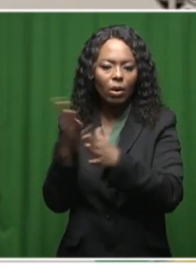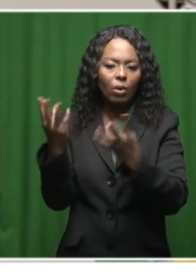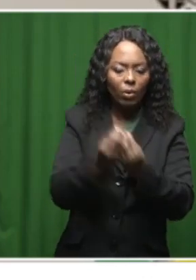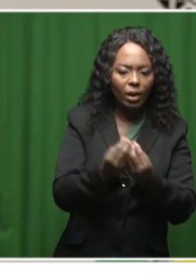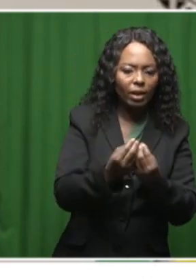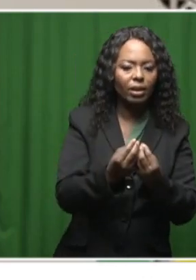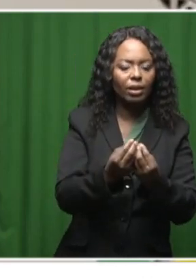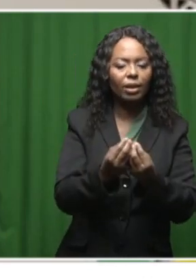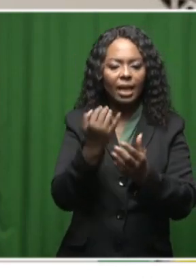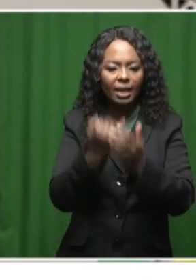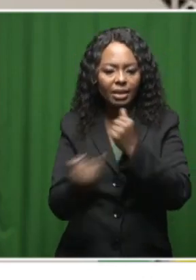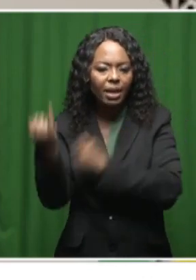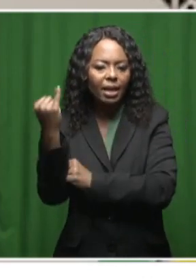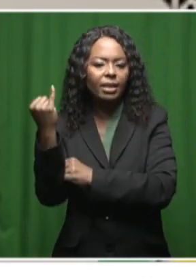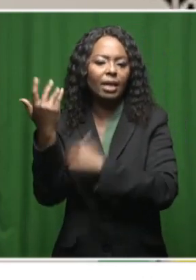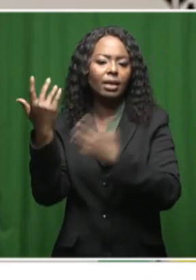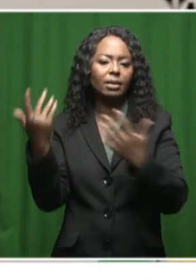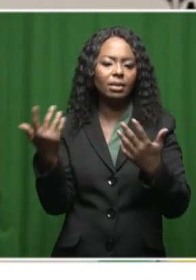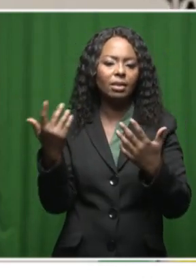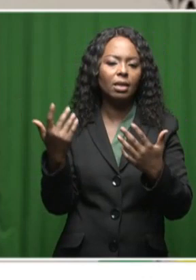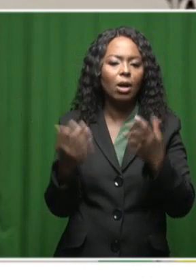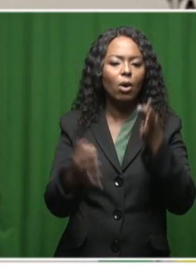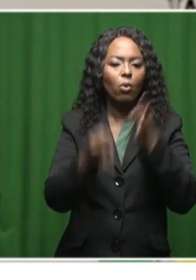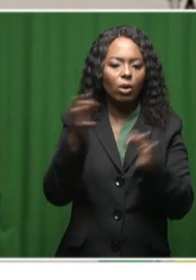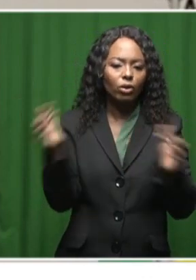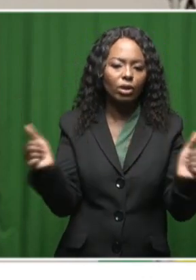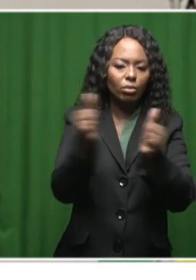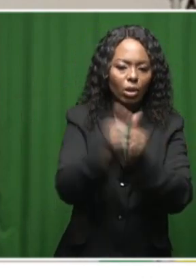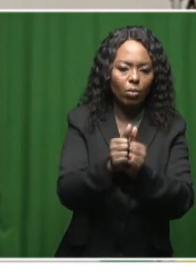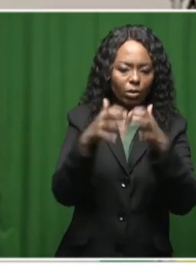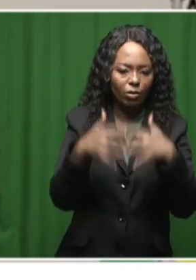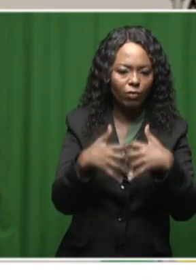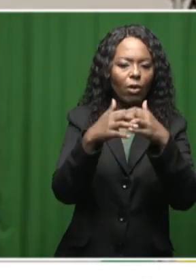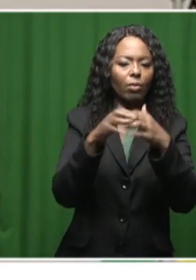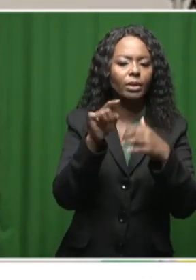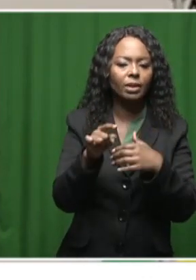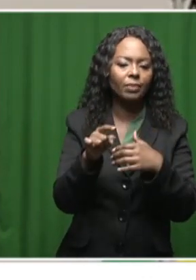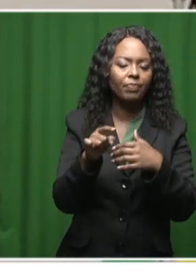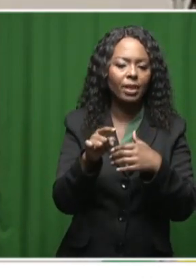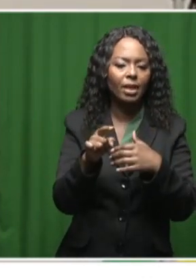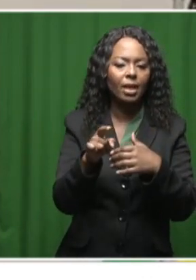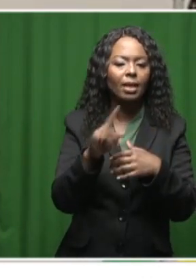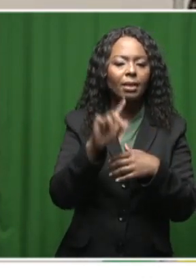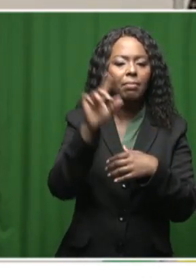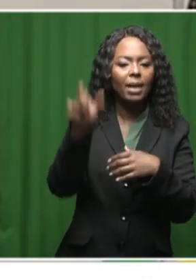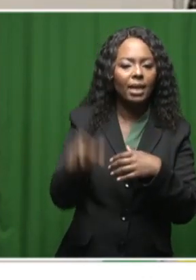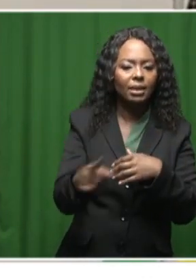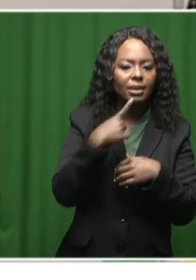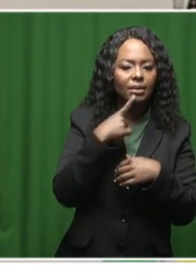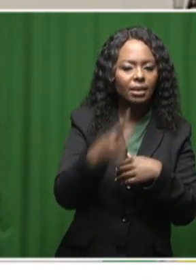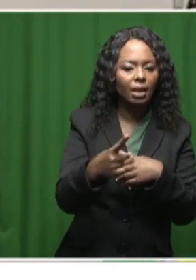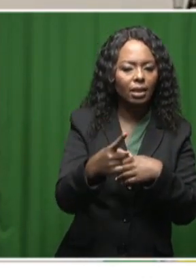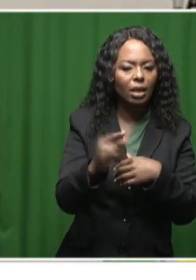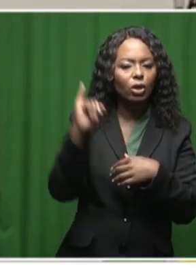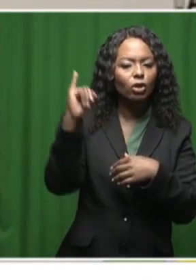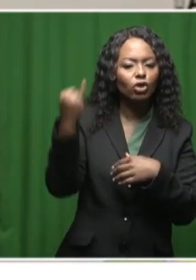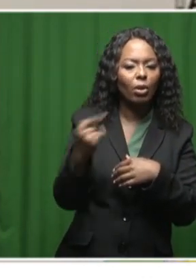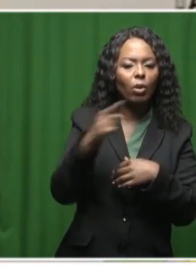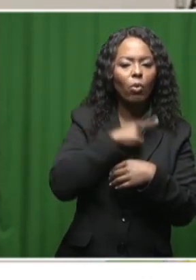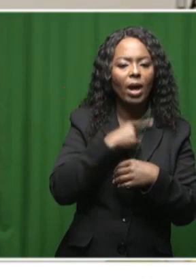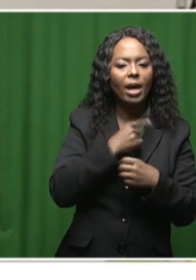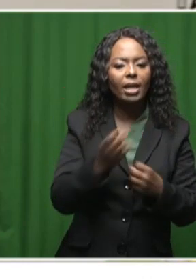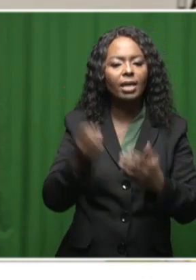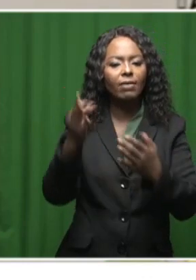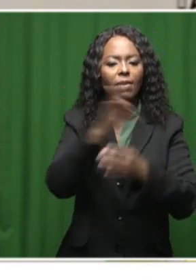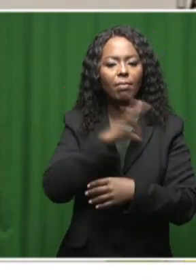independence and all of that in the coalitions were formed. And somebody was saying, why, Joburg, you give mayorship